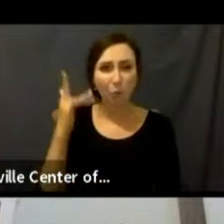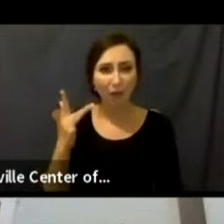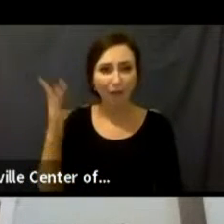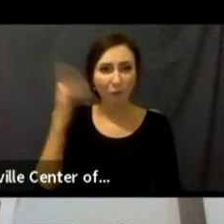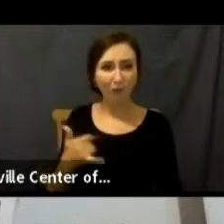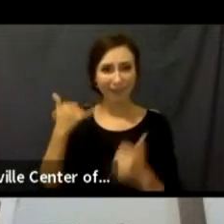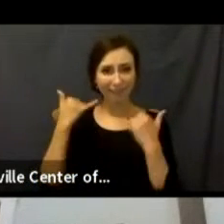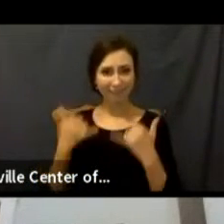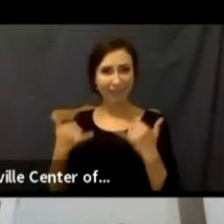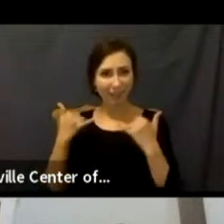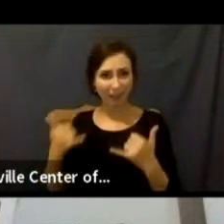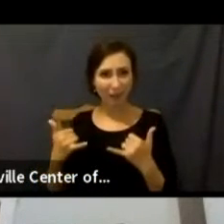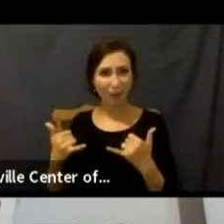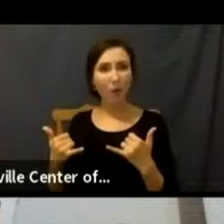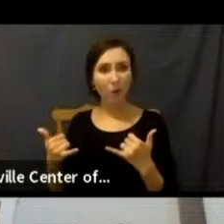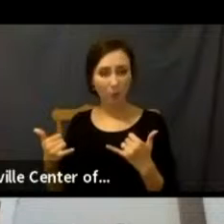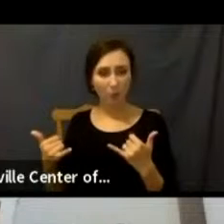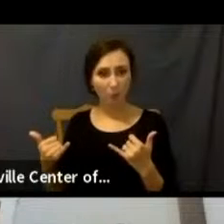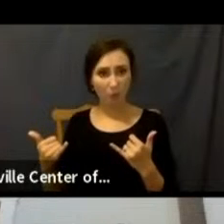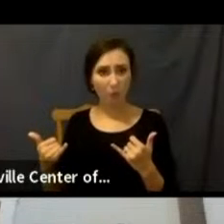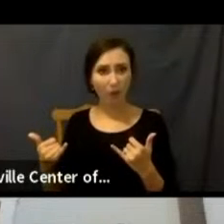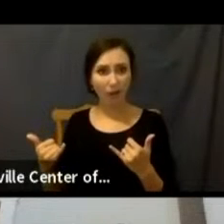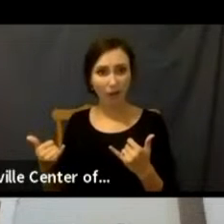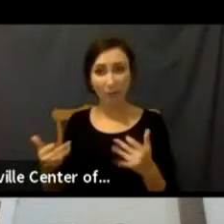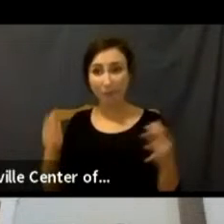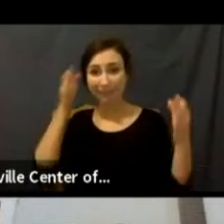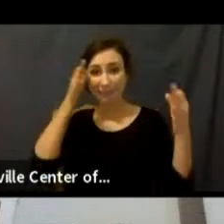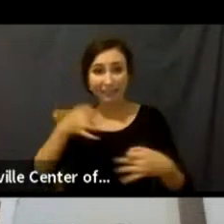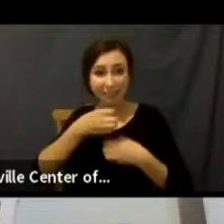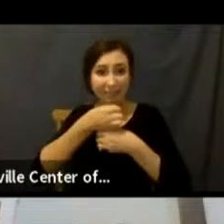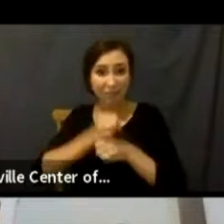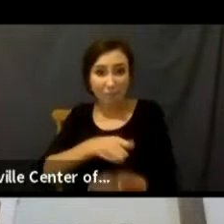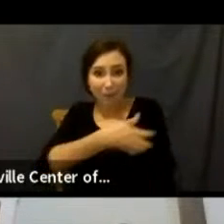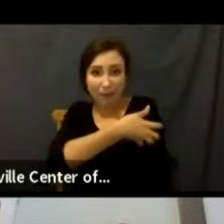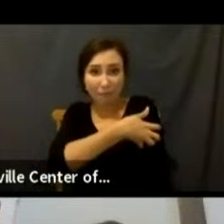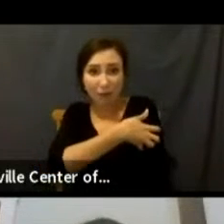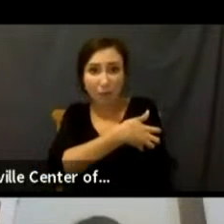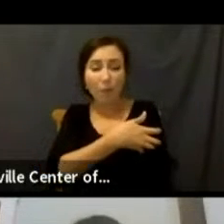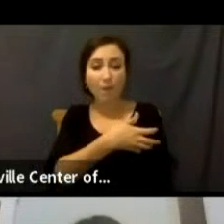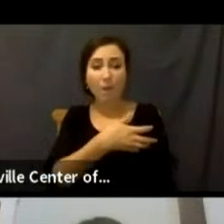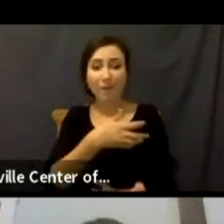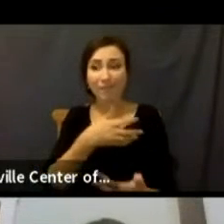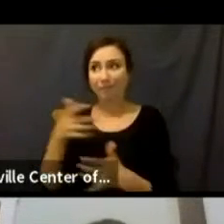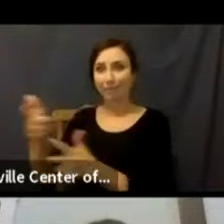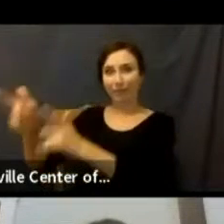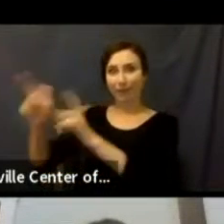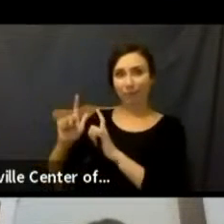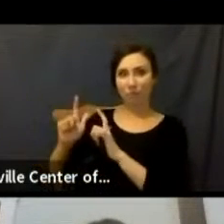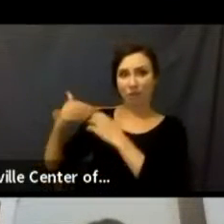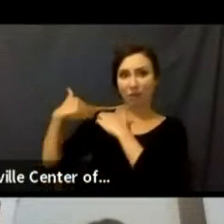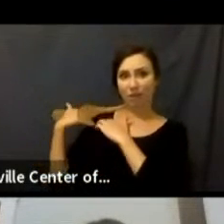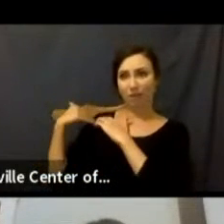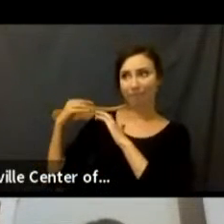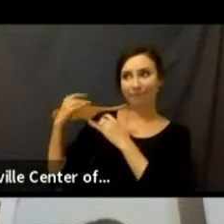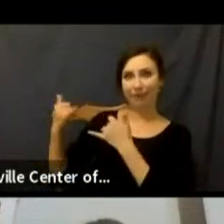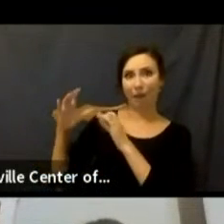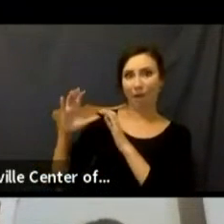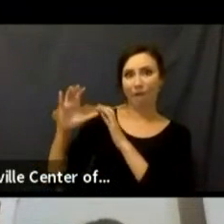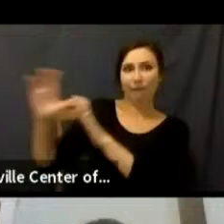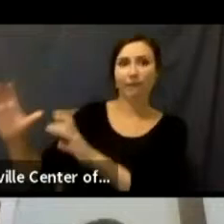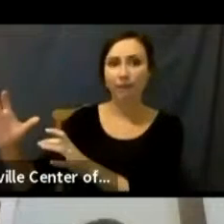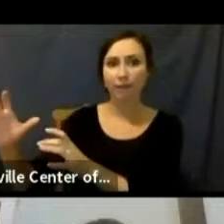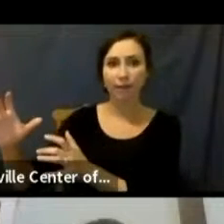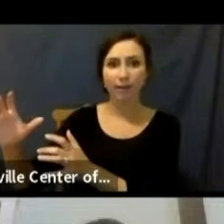now being the decision-making power, which was given to us, now being taken away and